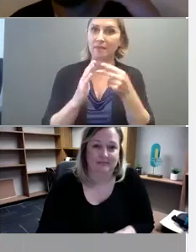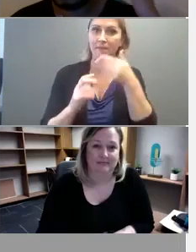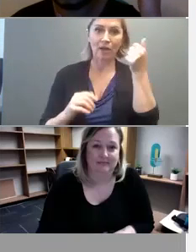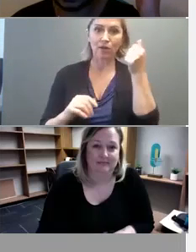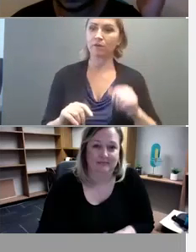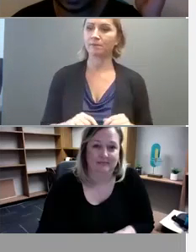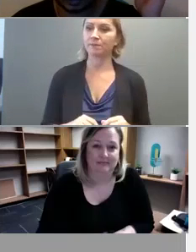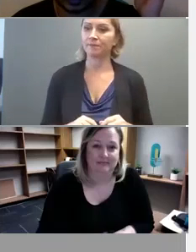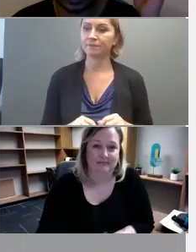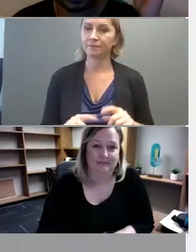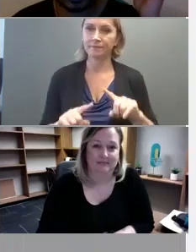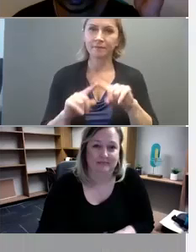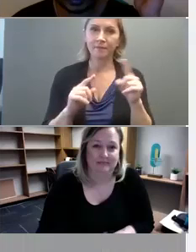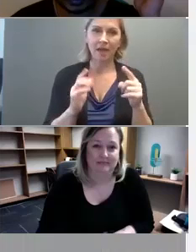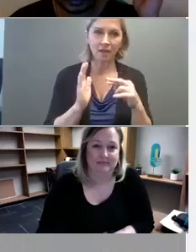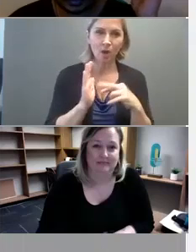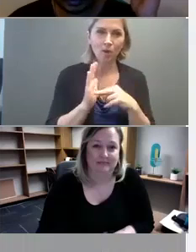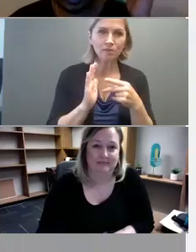more nicer solution.